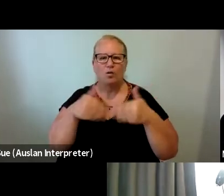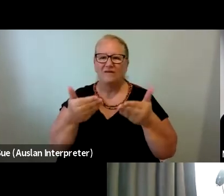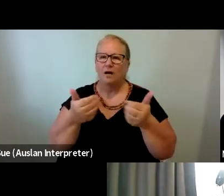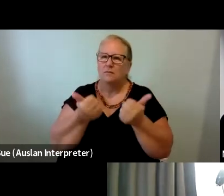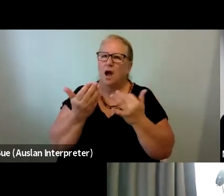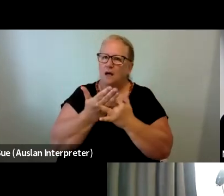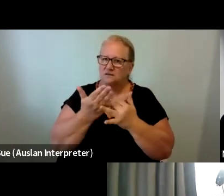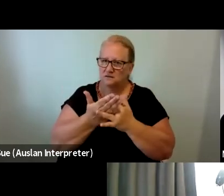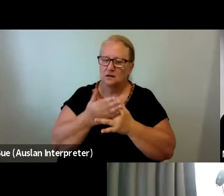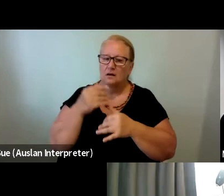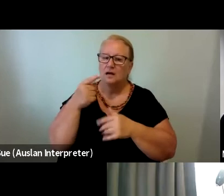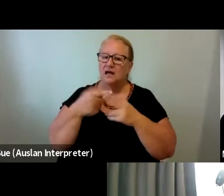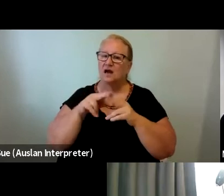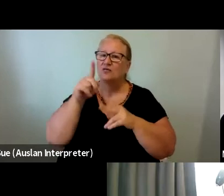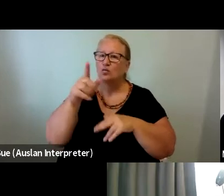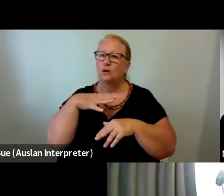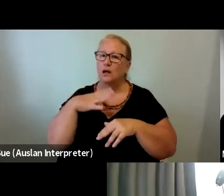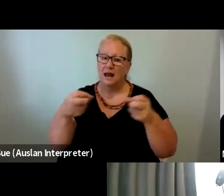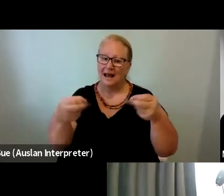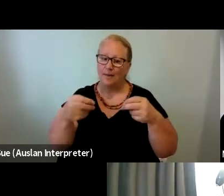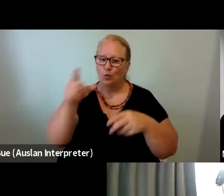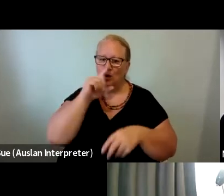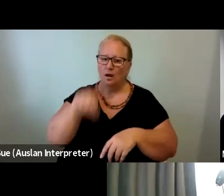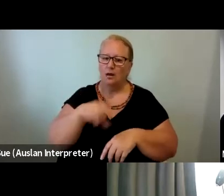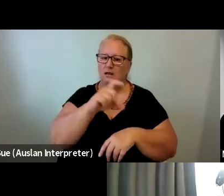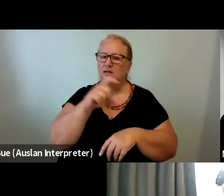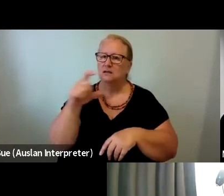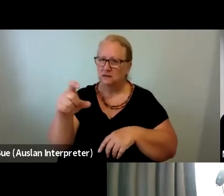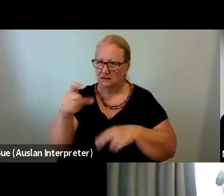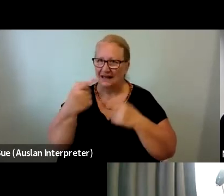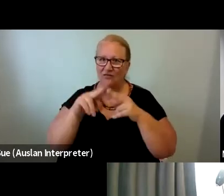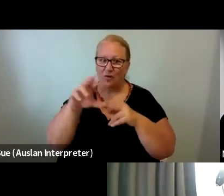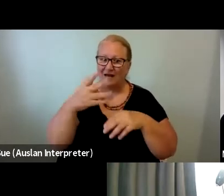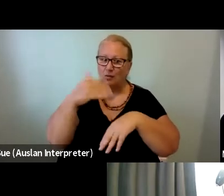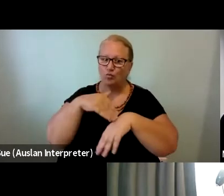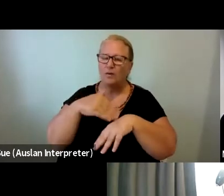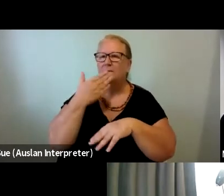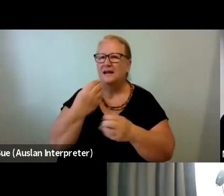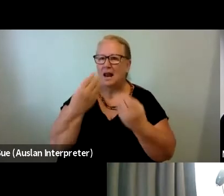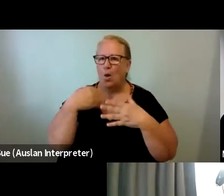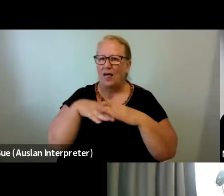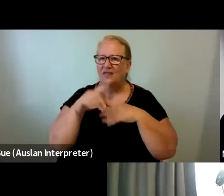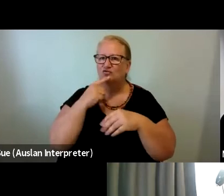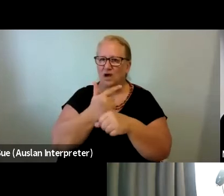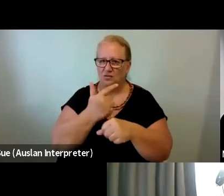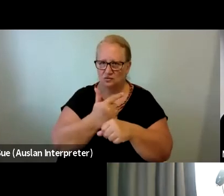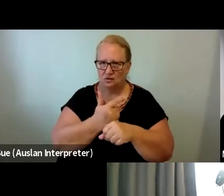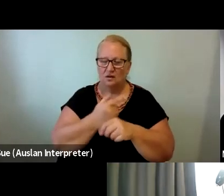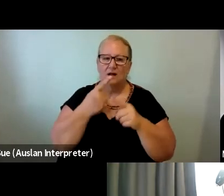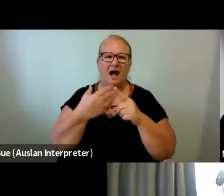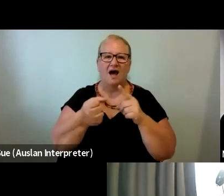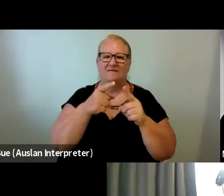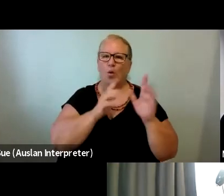need the captions, you can toggle those on and off. Let us know if you have any trouble with that feature. You'll notice we have the interpreters as